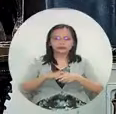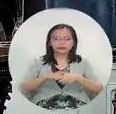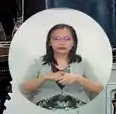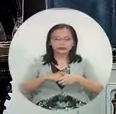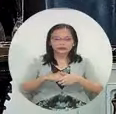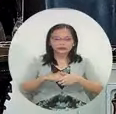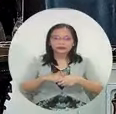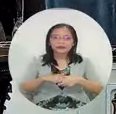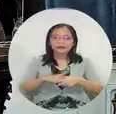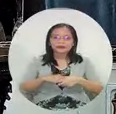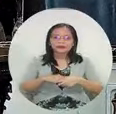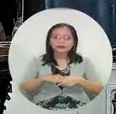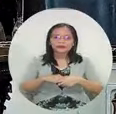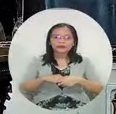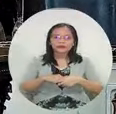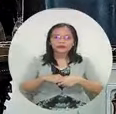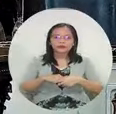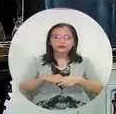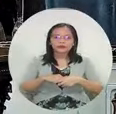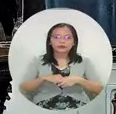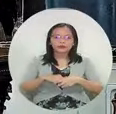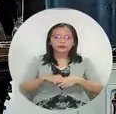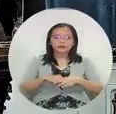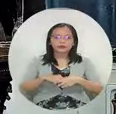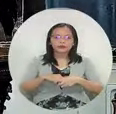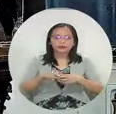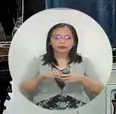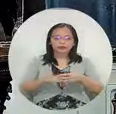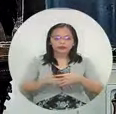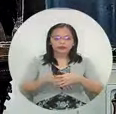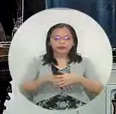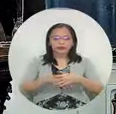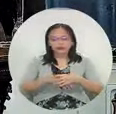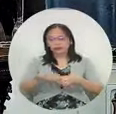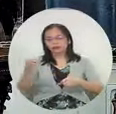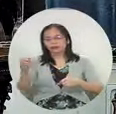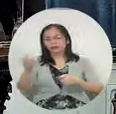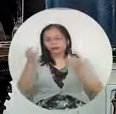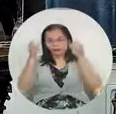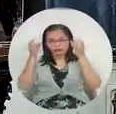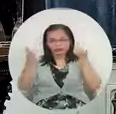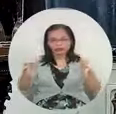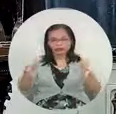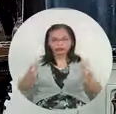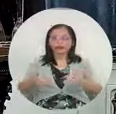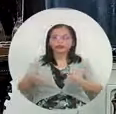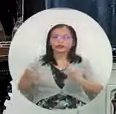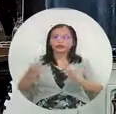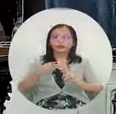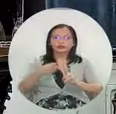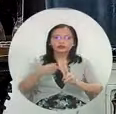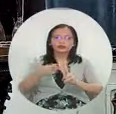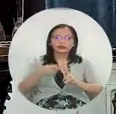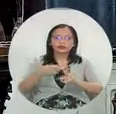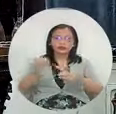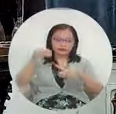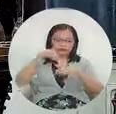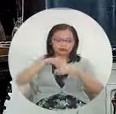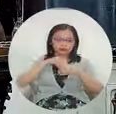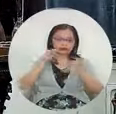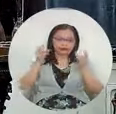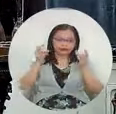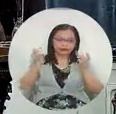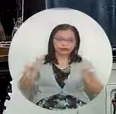Outside dangers. Then there is the inside dangers. Verse 30. Also of your own selves